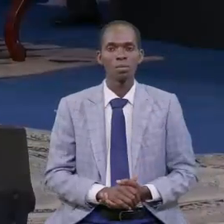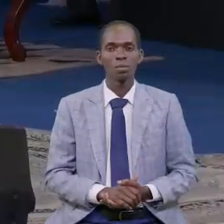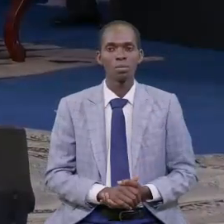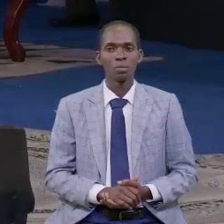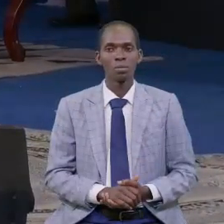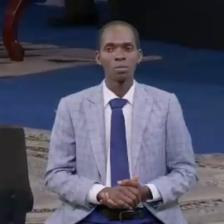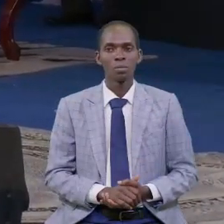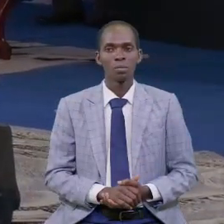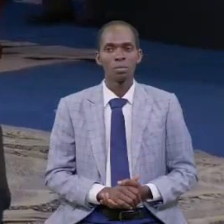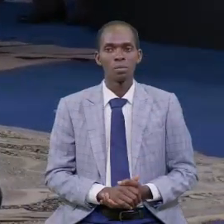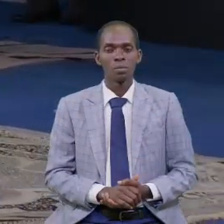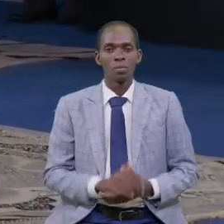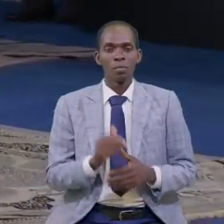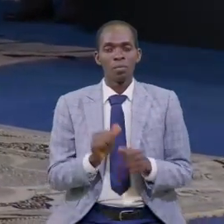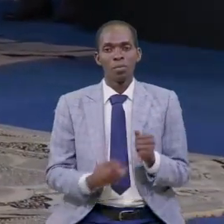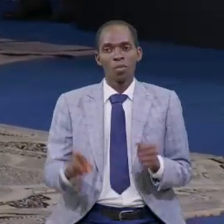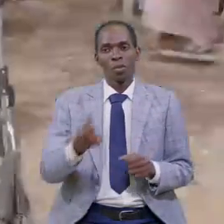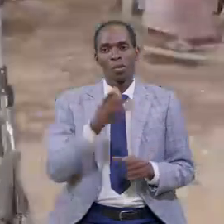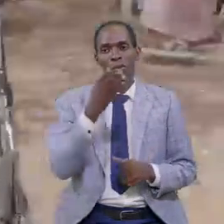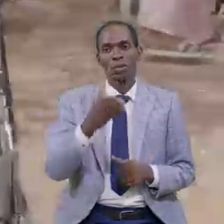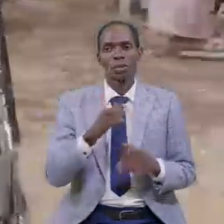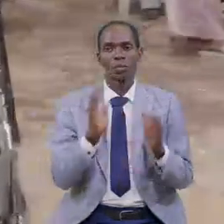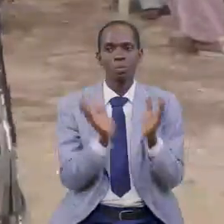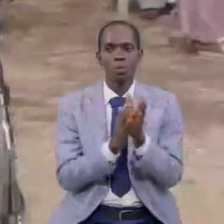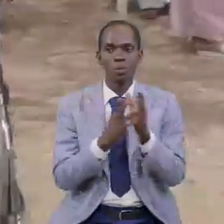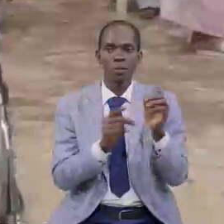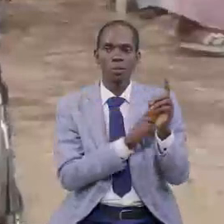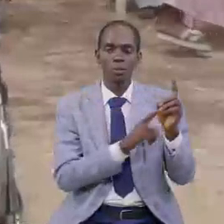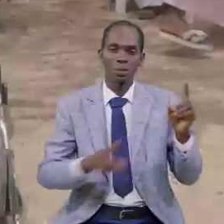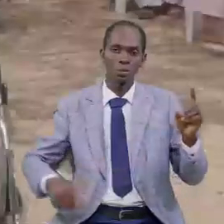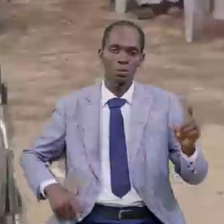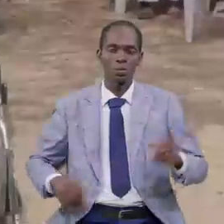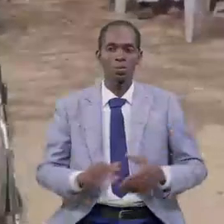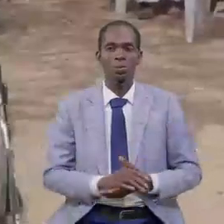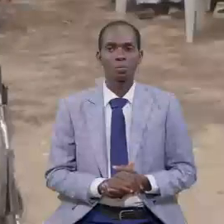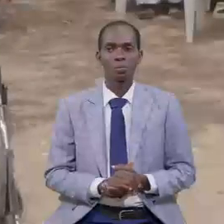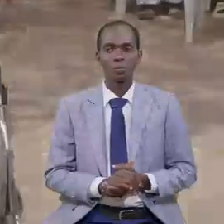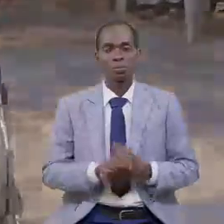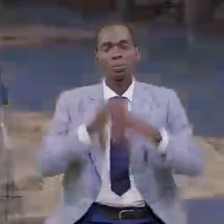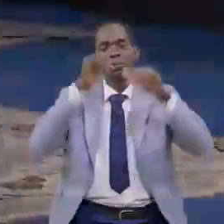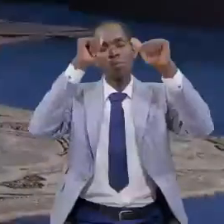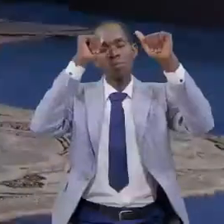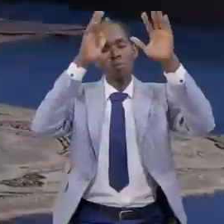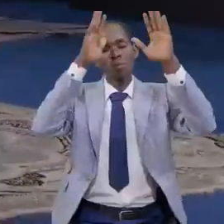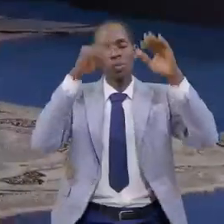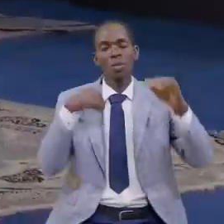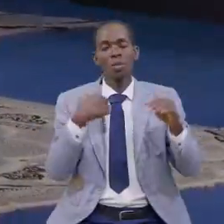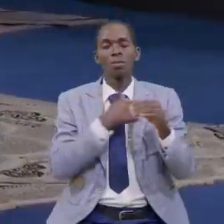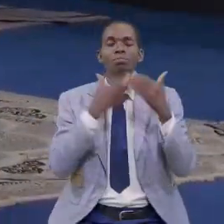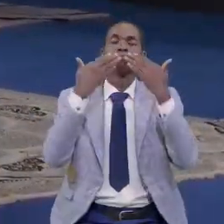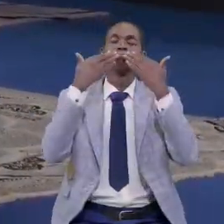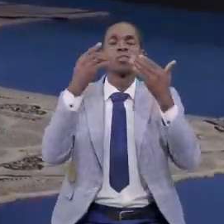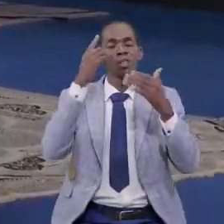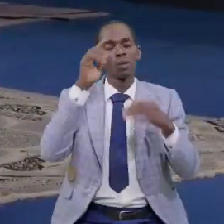Everybody over there, I said, praise the Lord. Father, we thank you for another session